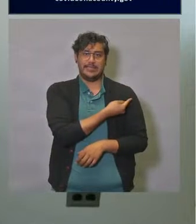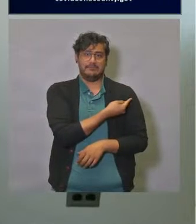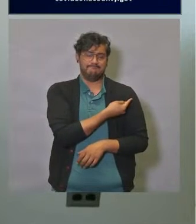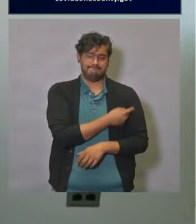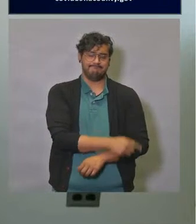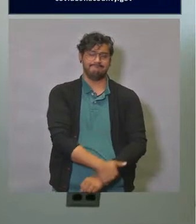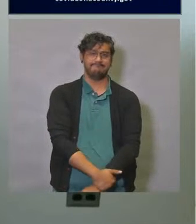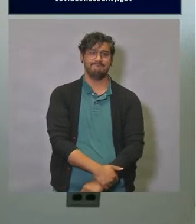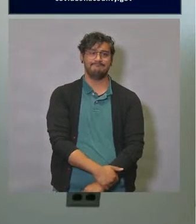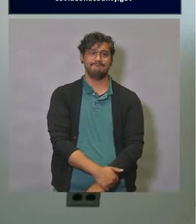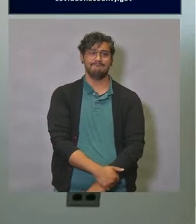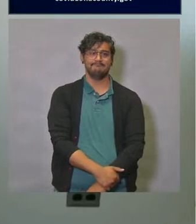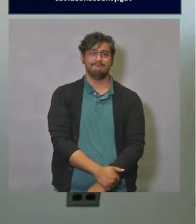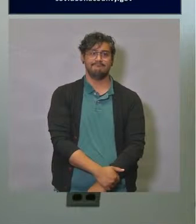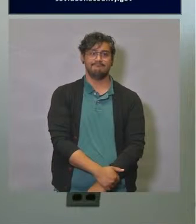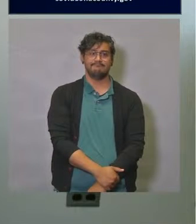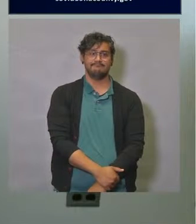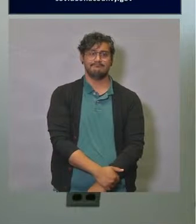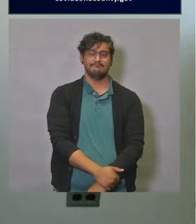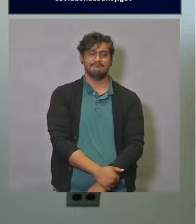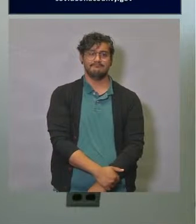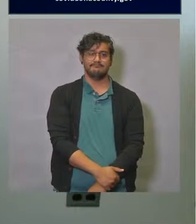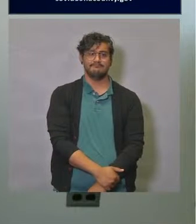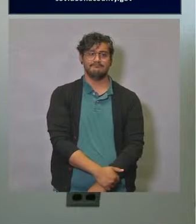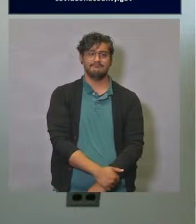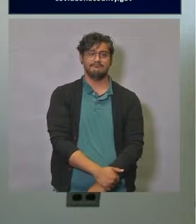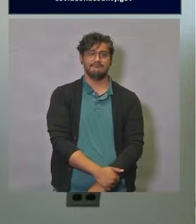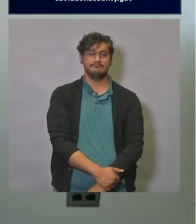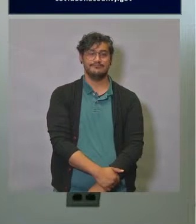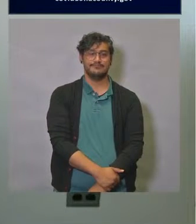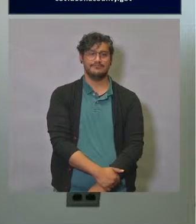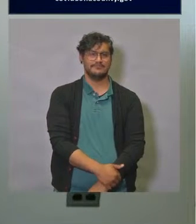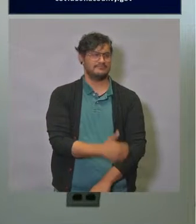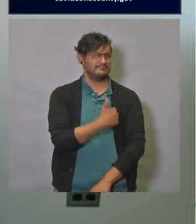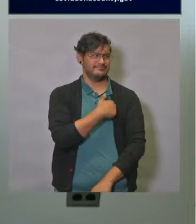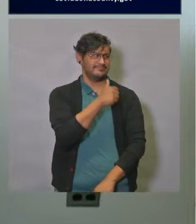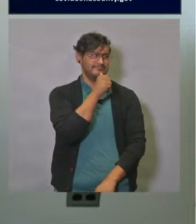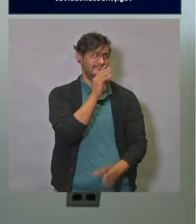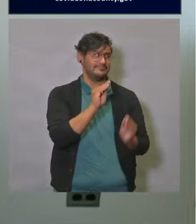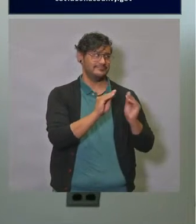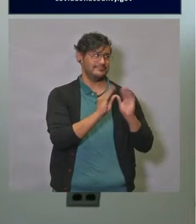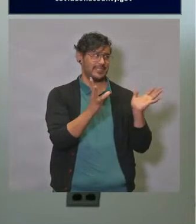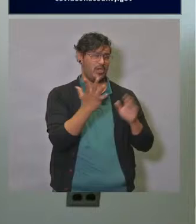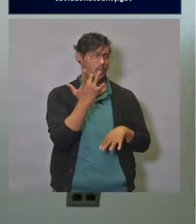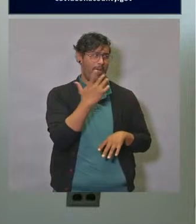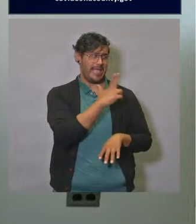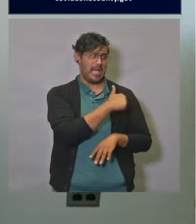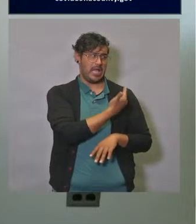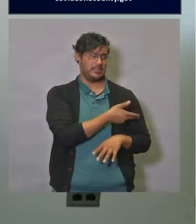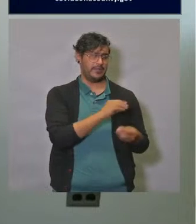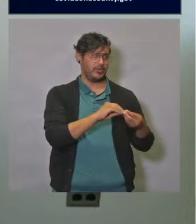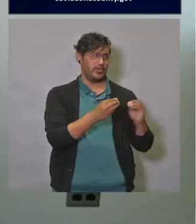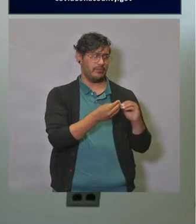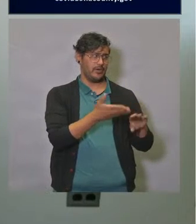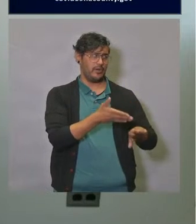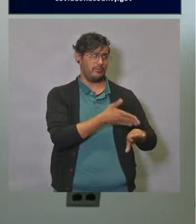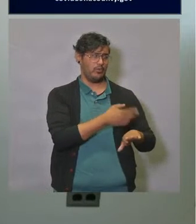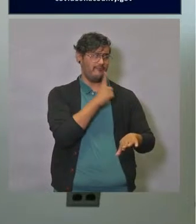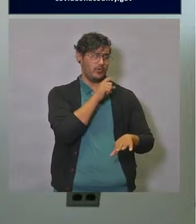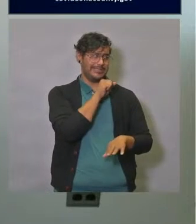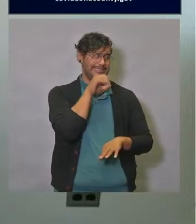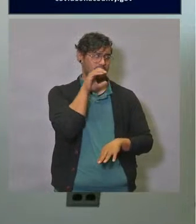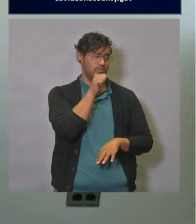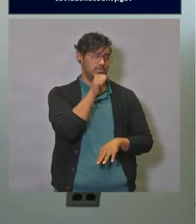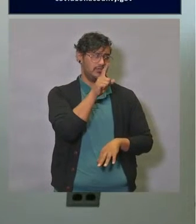have. Thank you. So I'm sorry, I'm still unclear on why the hospital outcomes might have improved for seniors